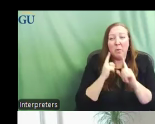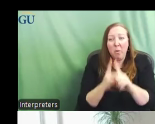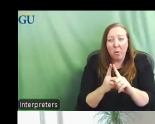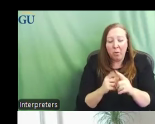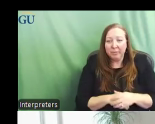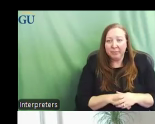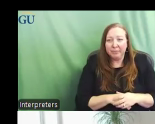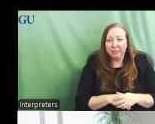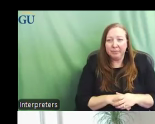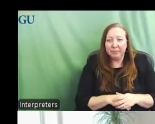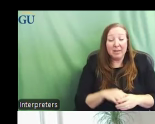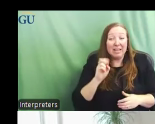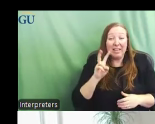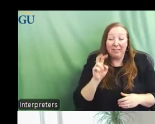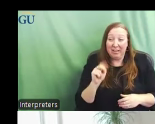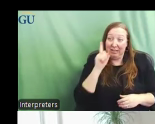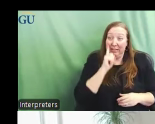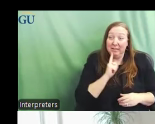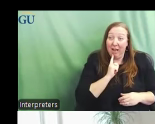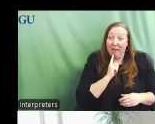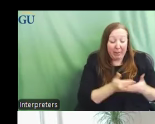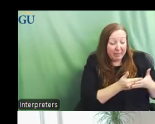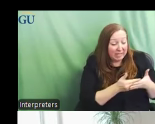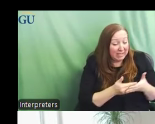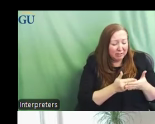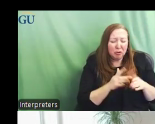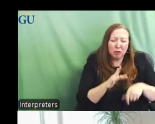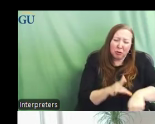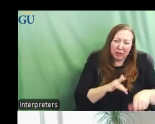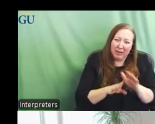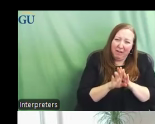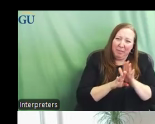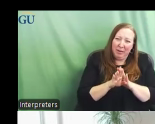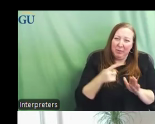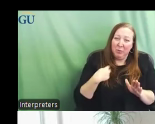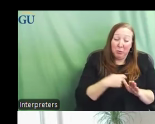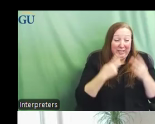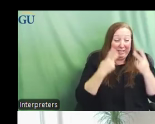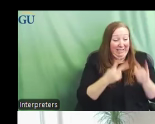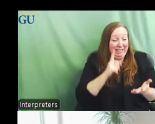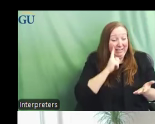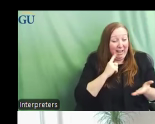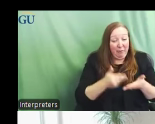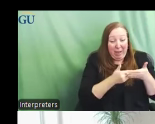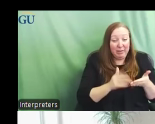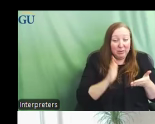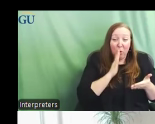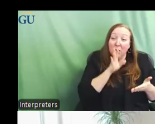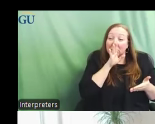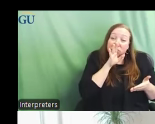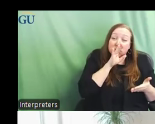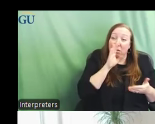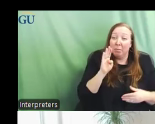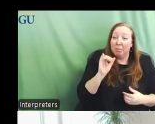deaf babies early on in development will babble with their voice. Eventually,